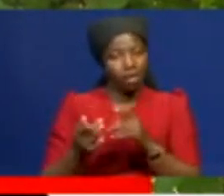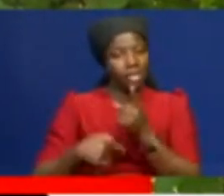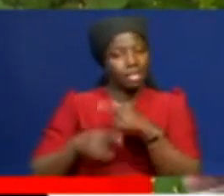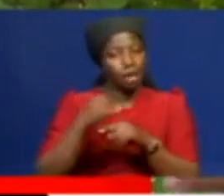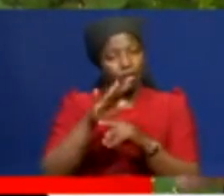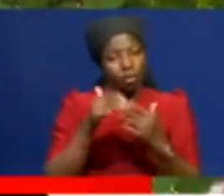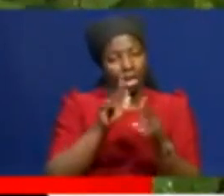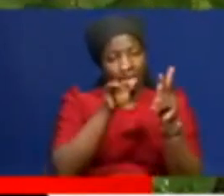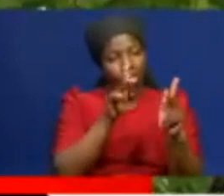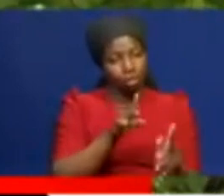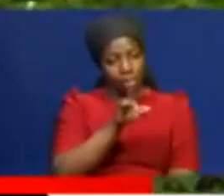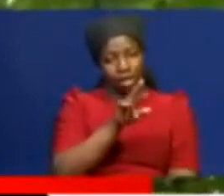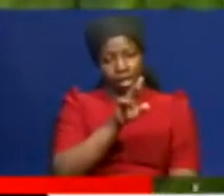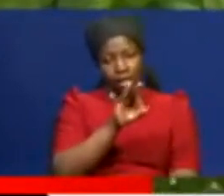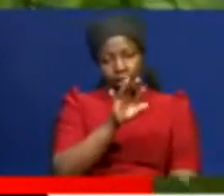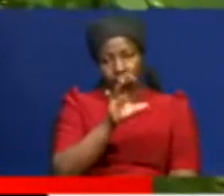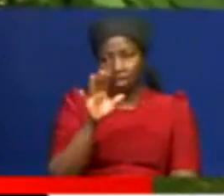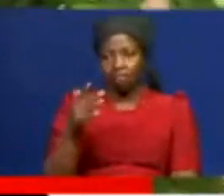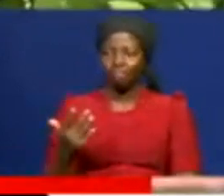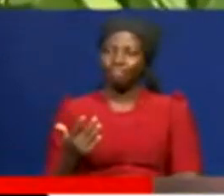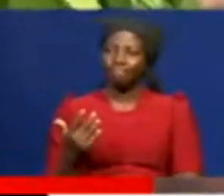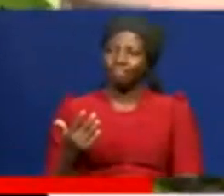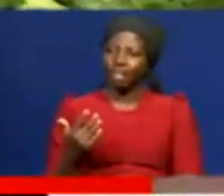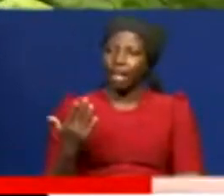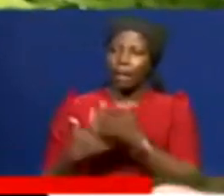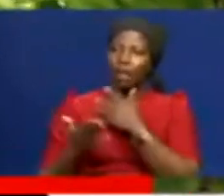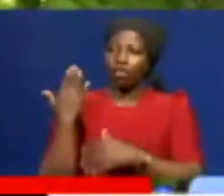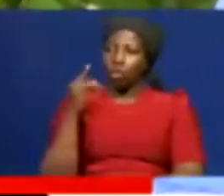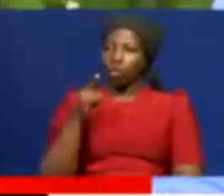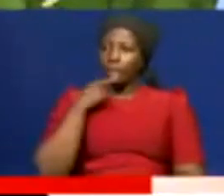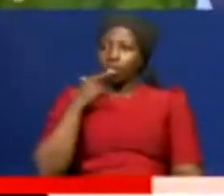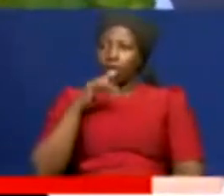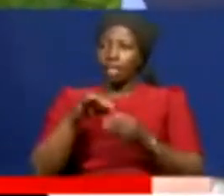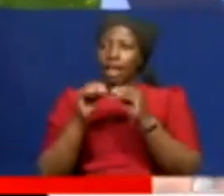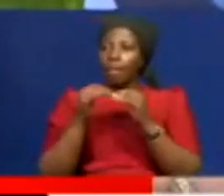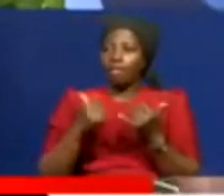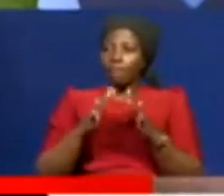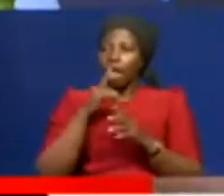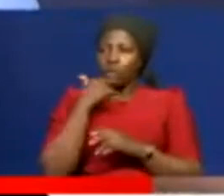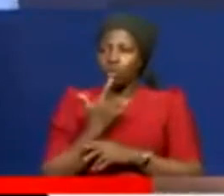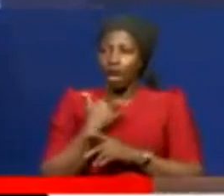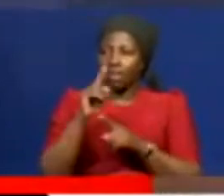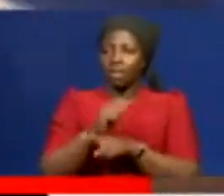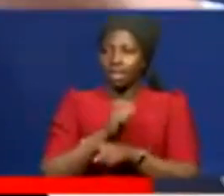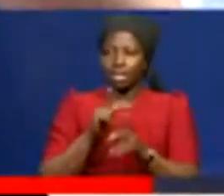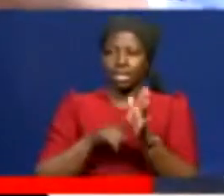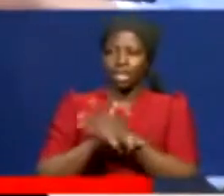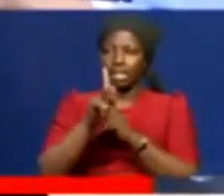mentioned, I appreciate the fact that you mentioned, earlier on you mentioned the number of players that have gone through Kisumu RFC,